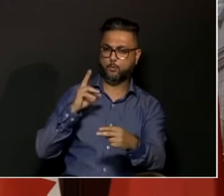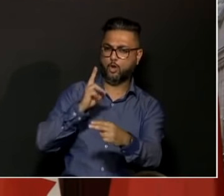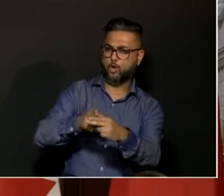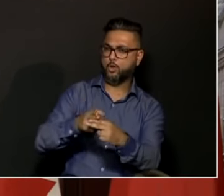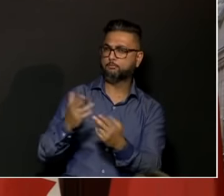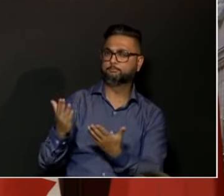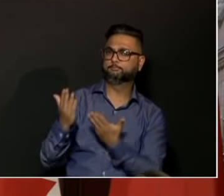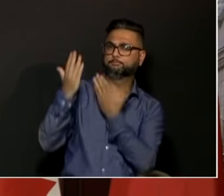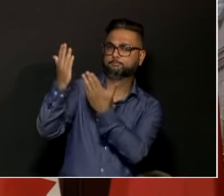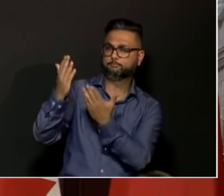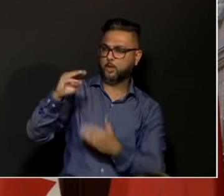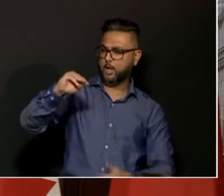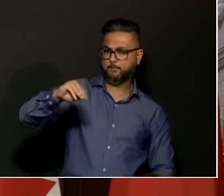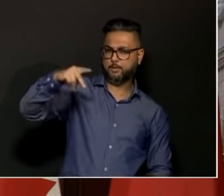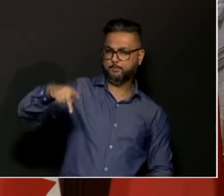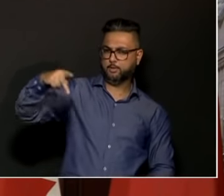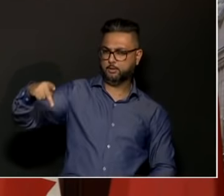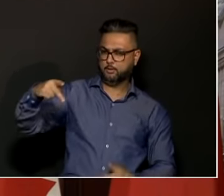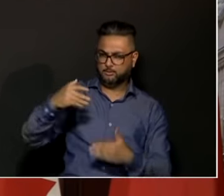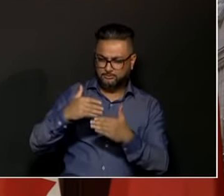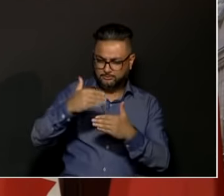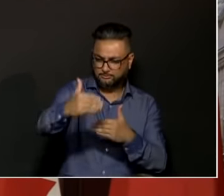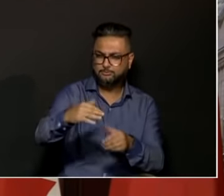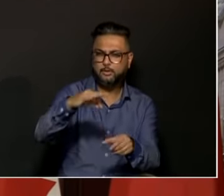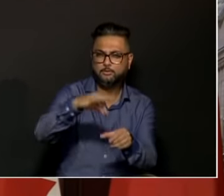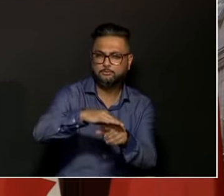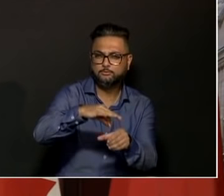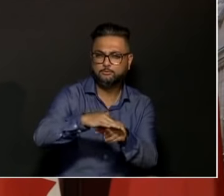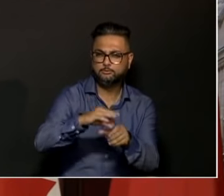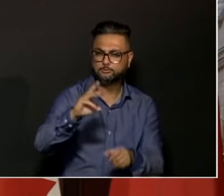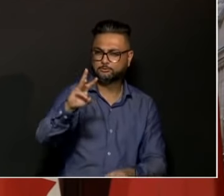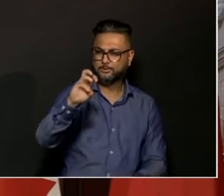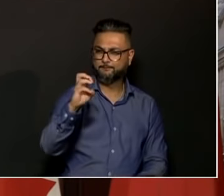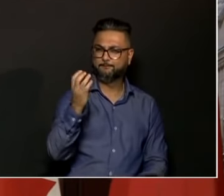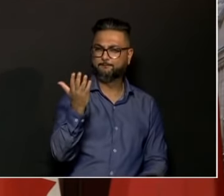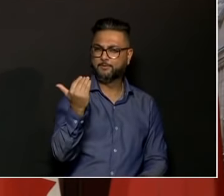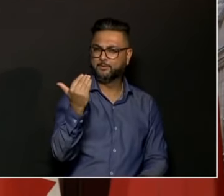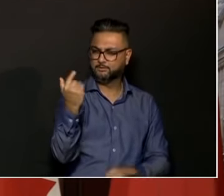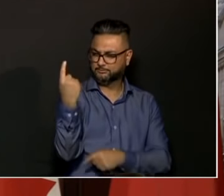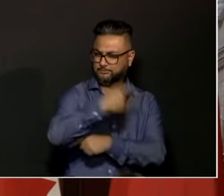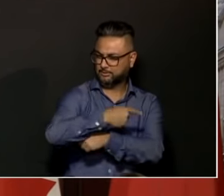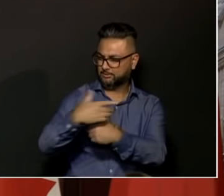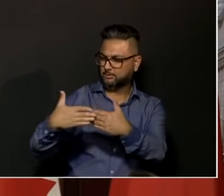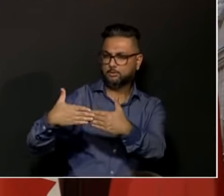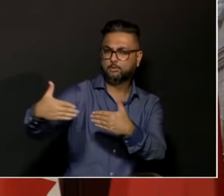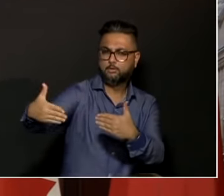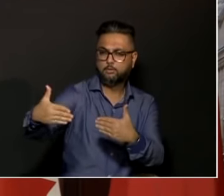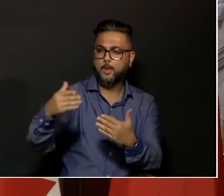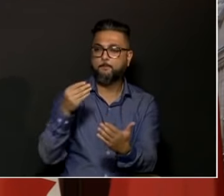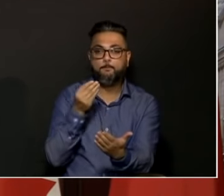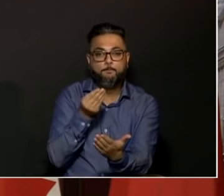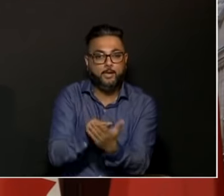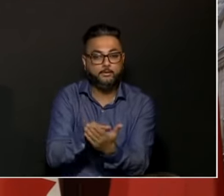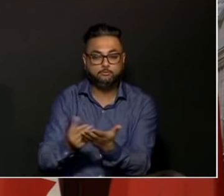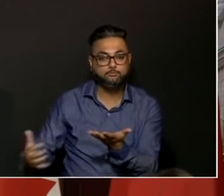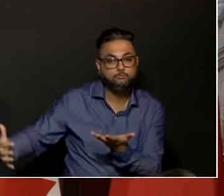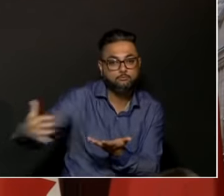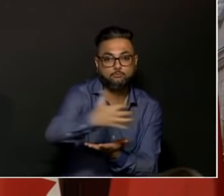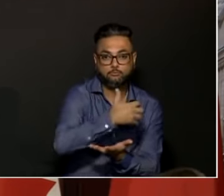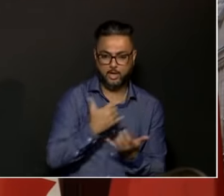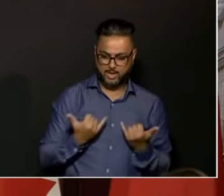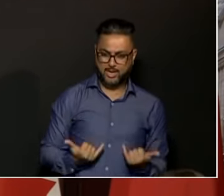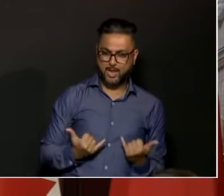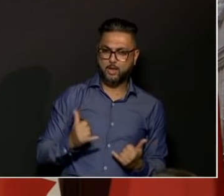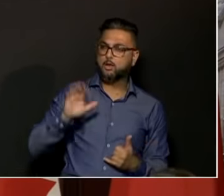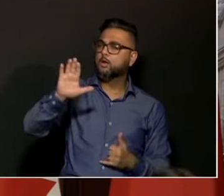supposed to be 615 days away? What's the thinking behind that? And what's the thinking about this fundraising blitz that the Tories are on right now?